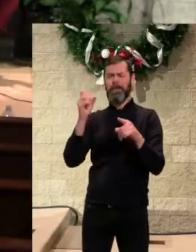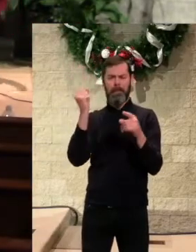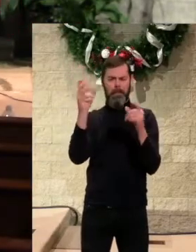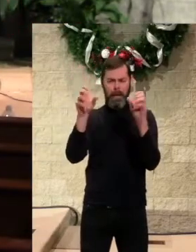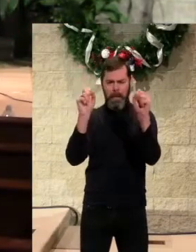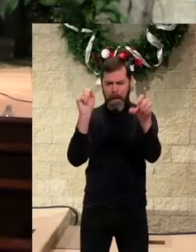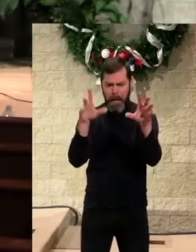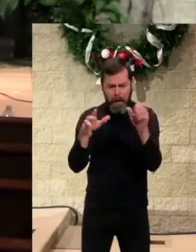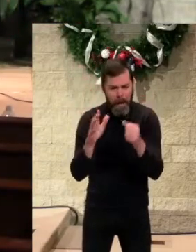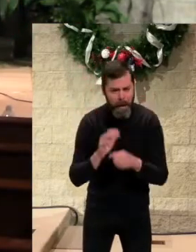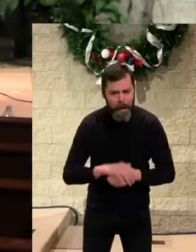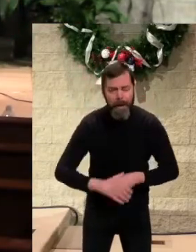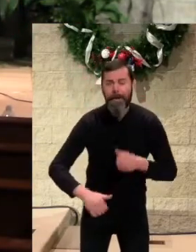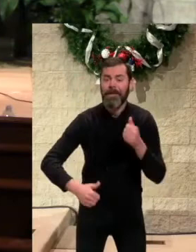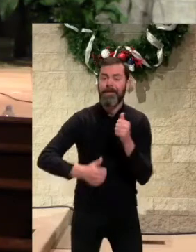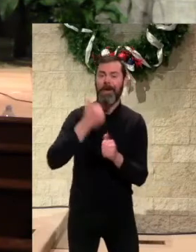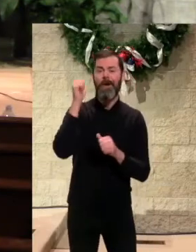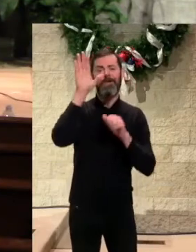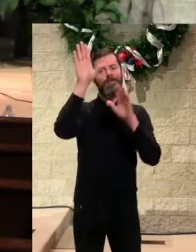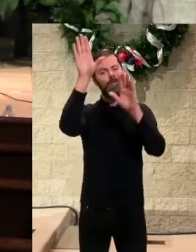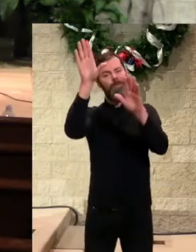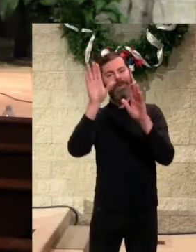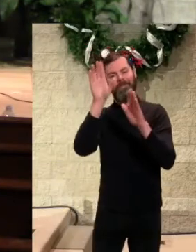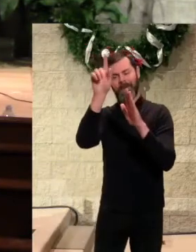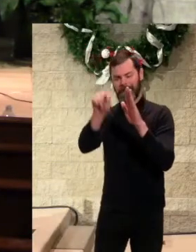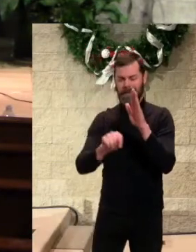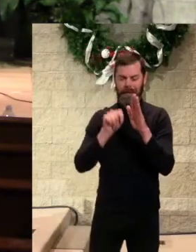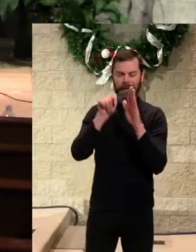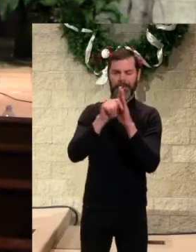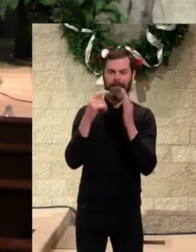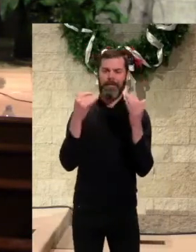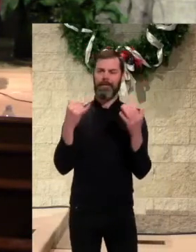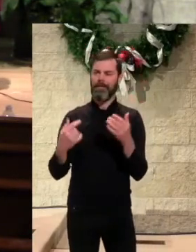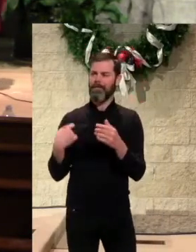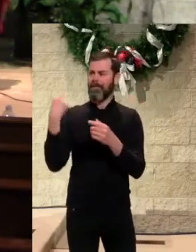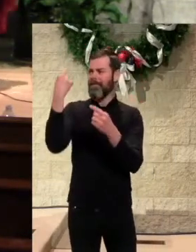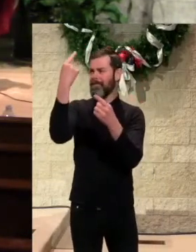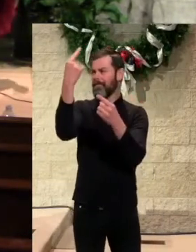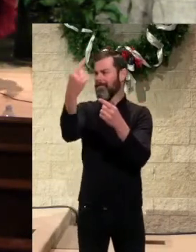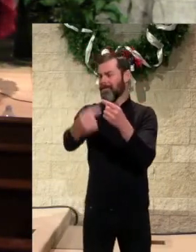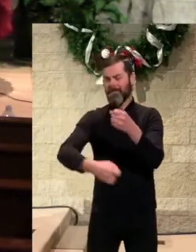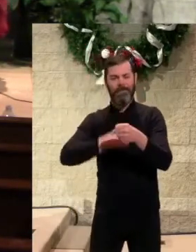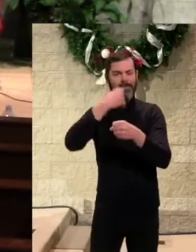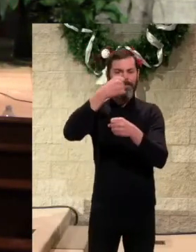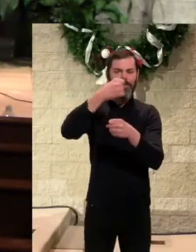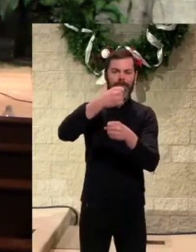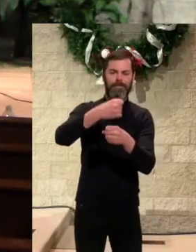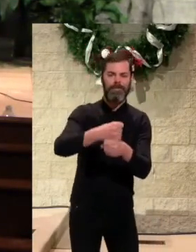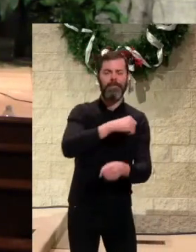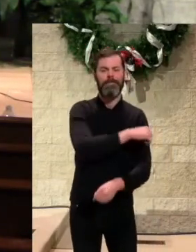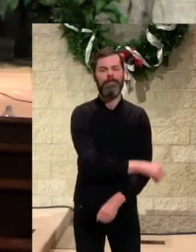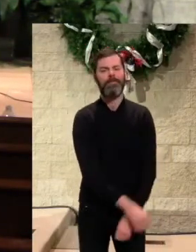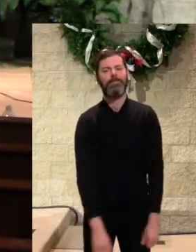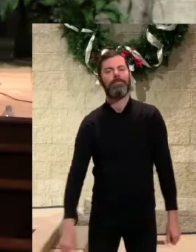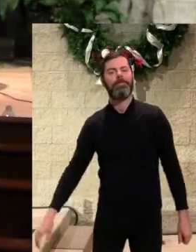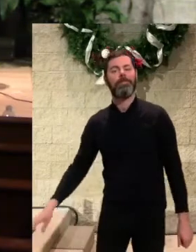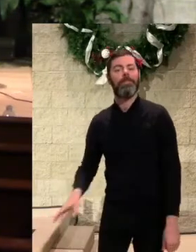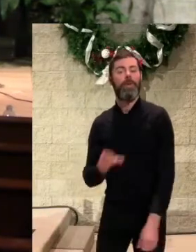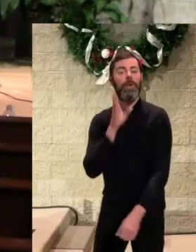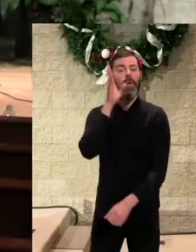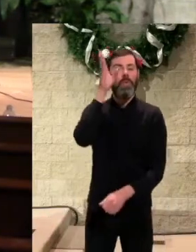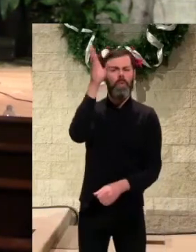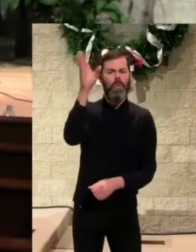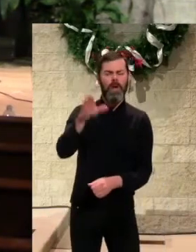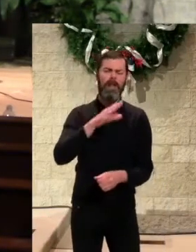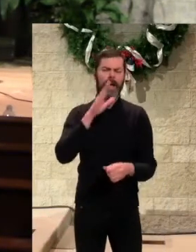It's the most wonderful time of the year. There'll be